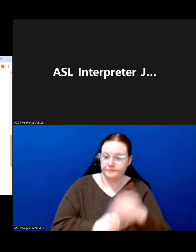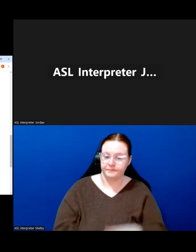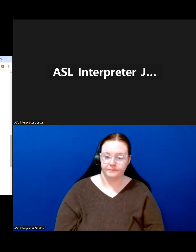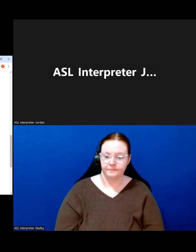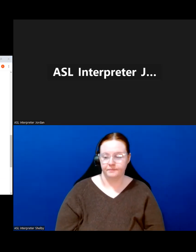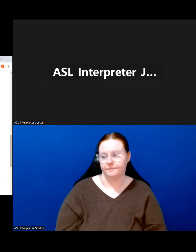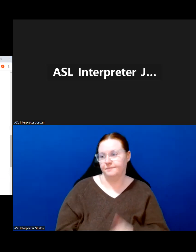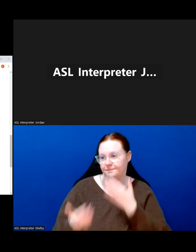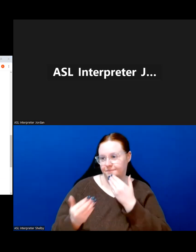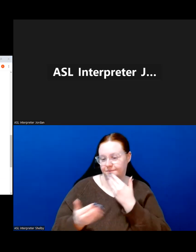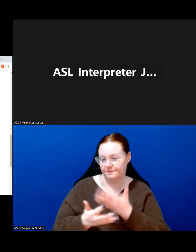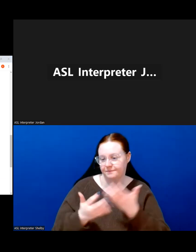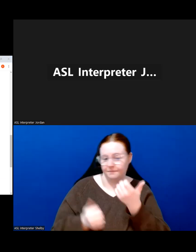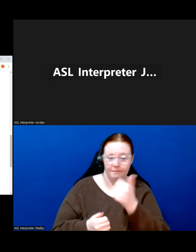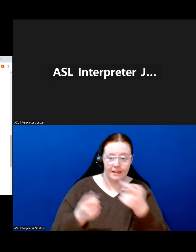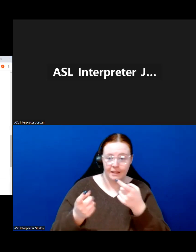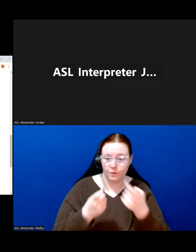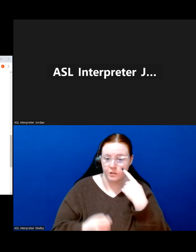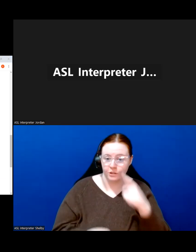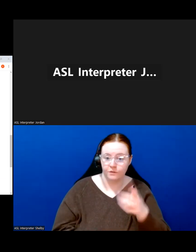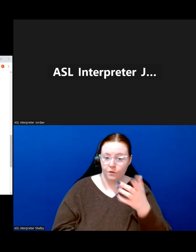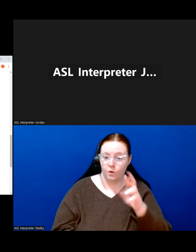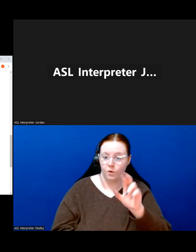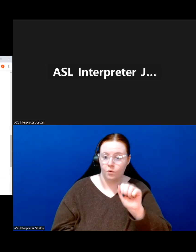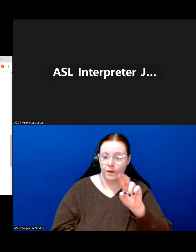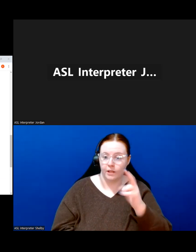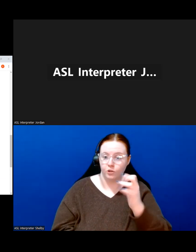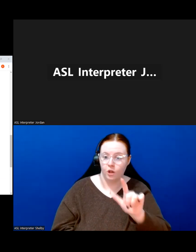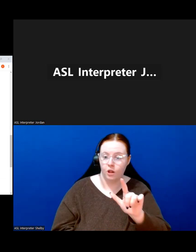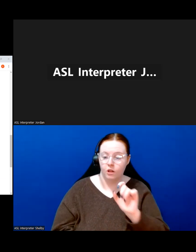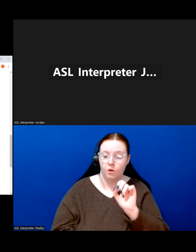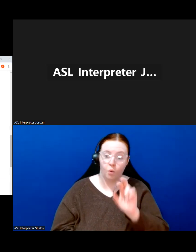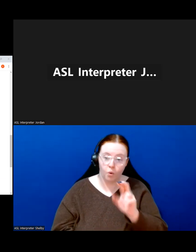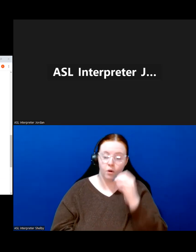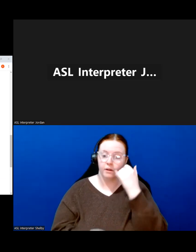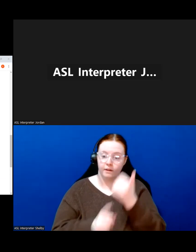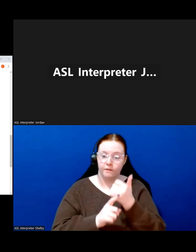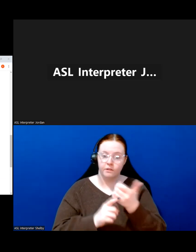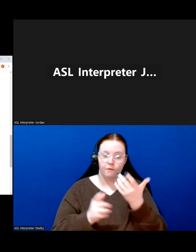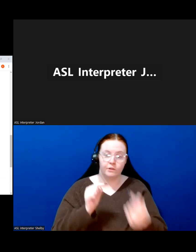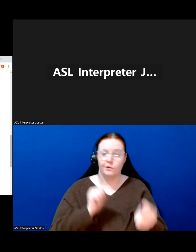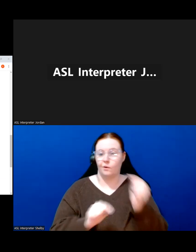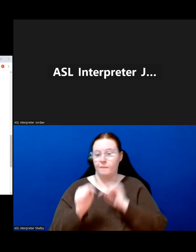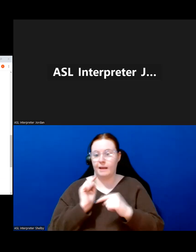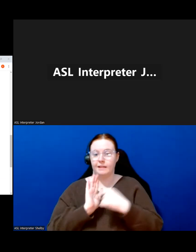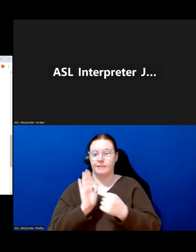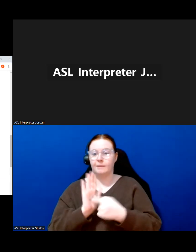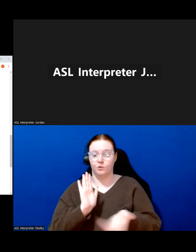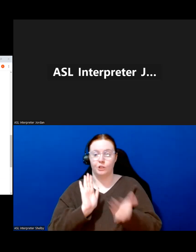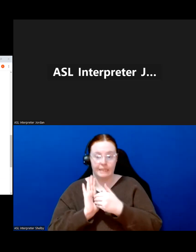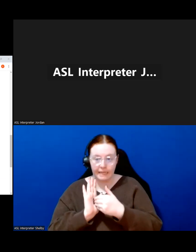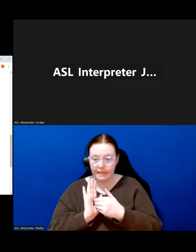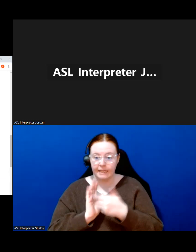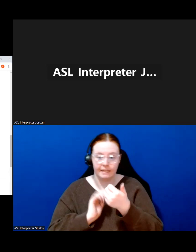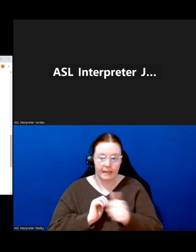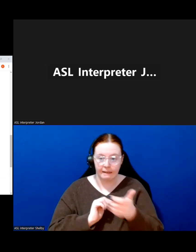Thank you very much. Does anybody have a question for Rachel, or if you would like her to go back and do a demonstration, another demonstration on